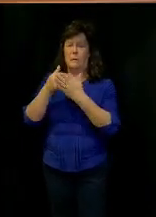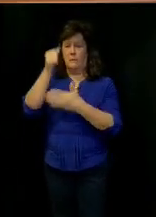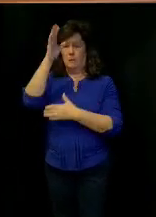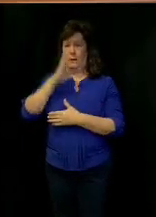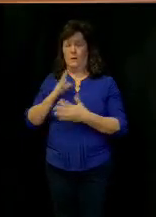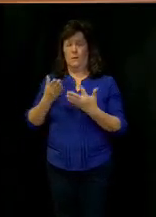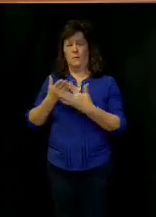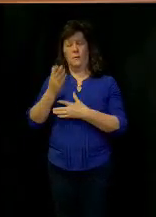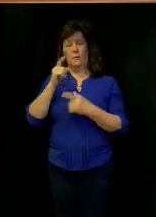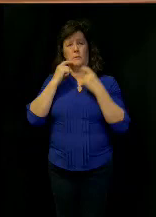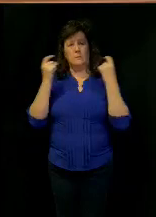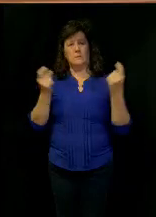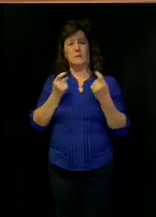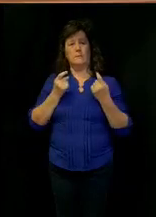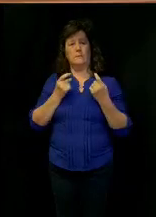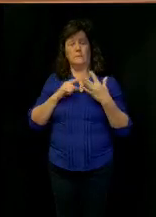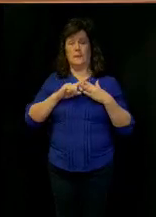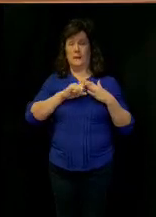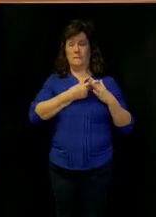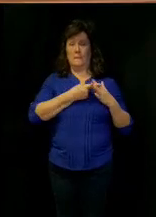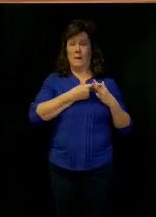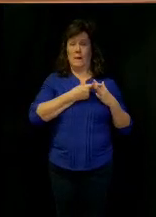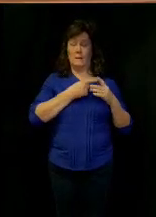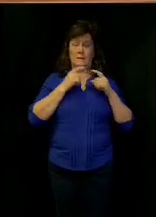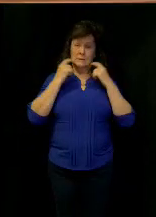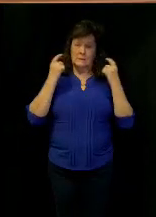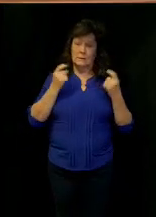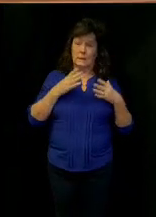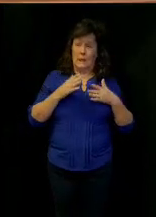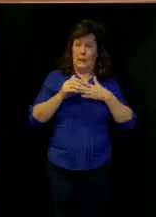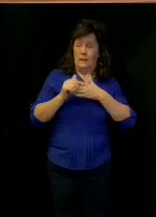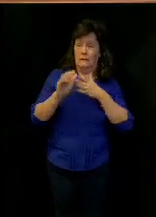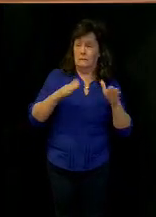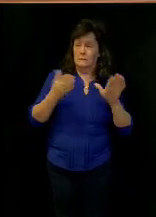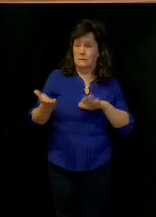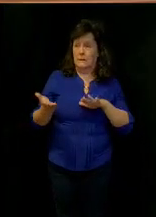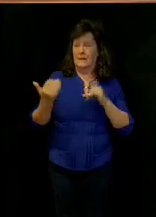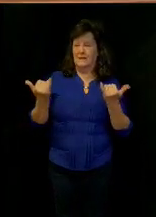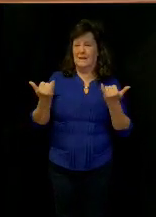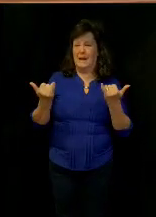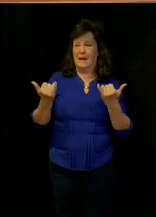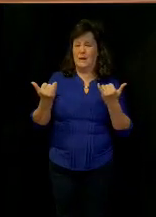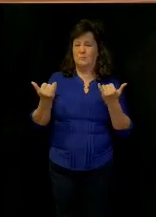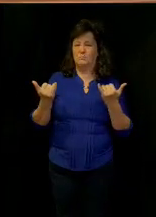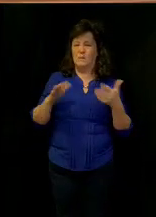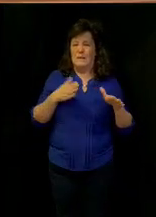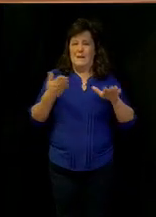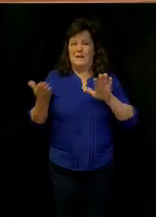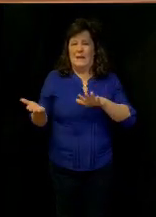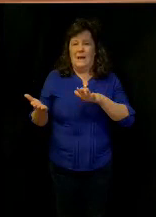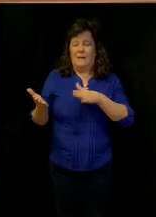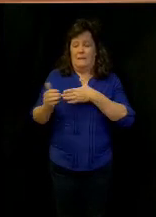See, in the beginning, sin led to death. Now, death leads to sin.